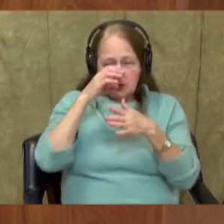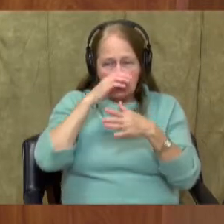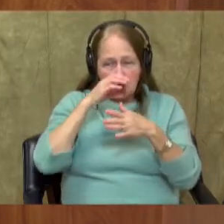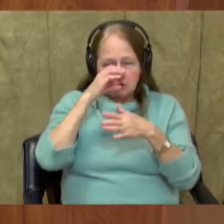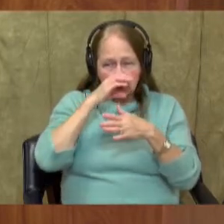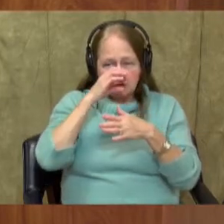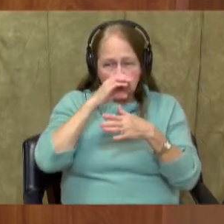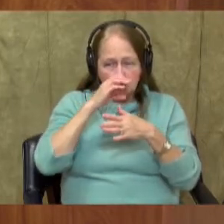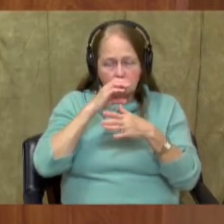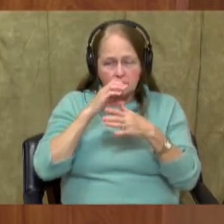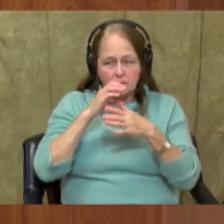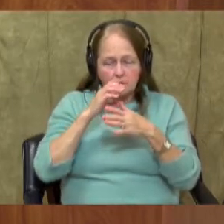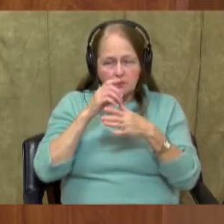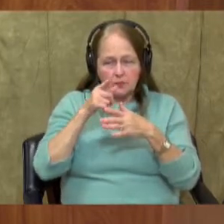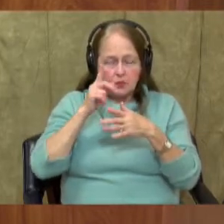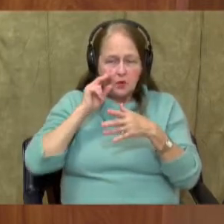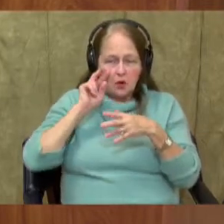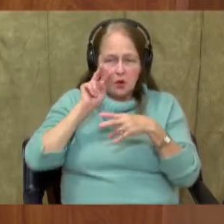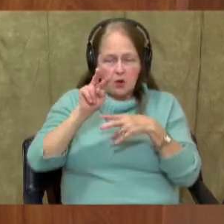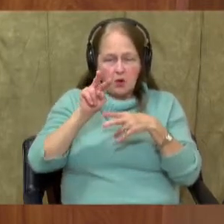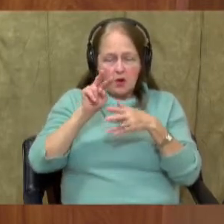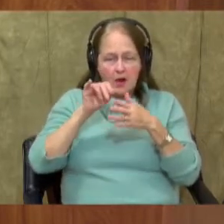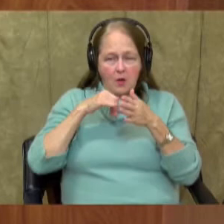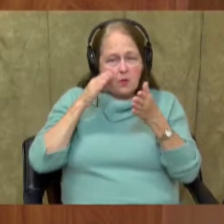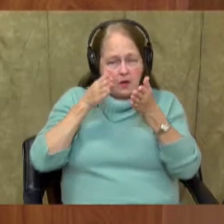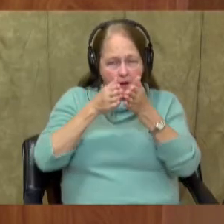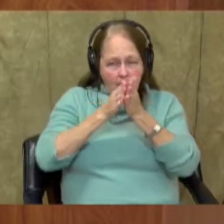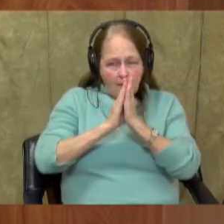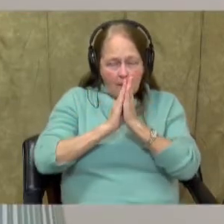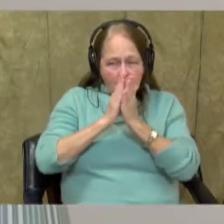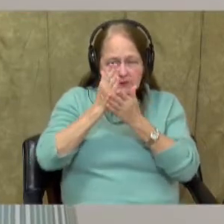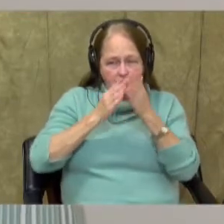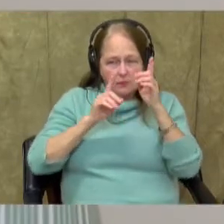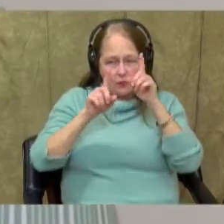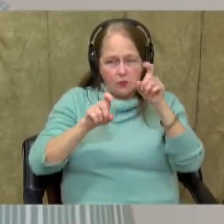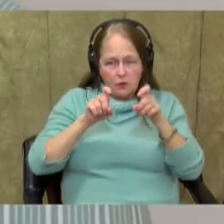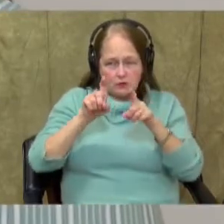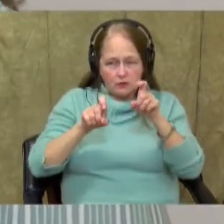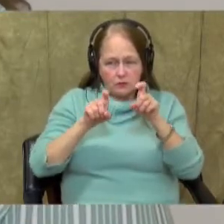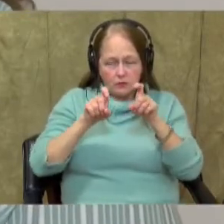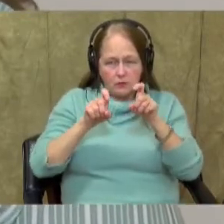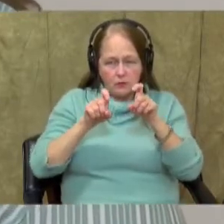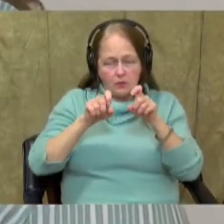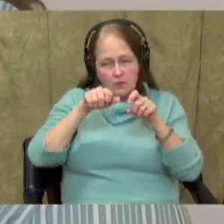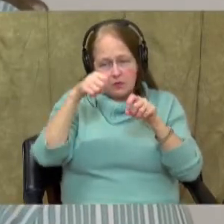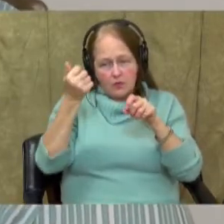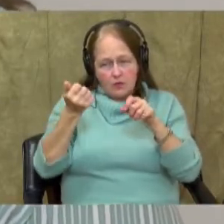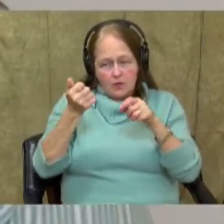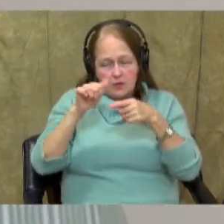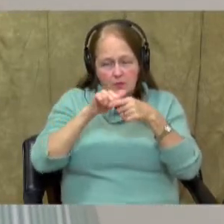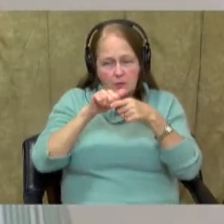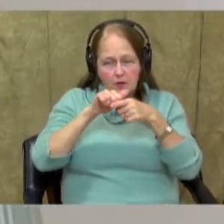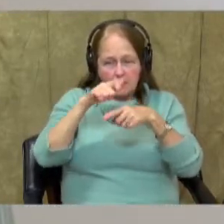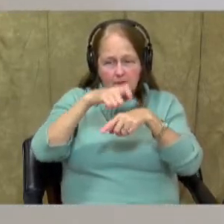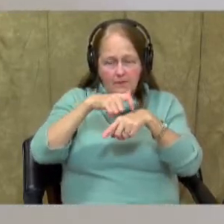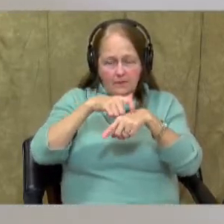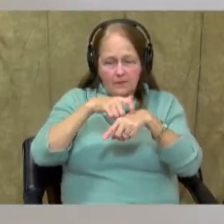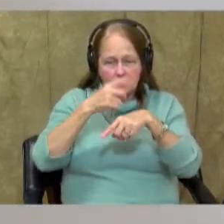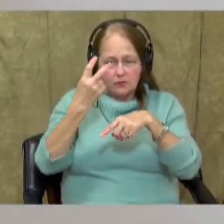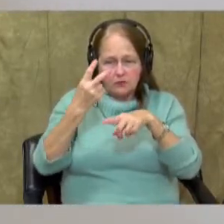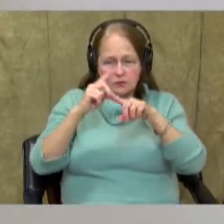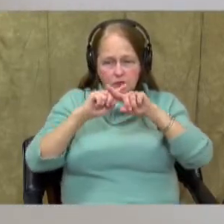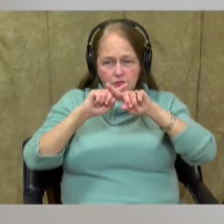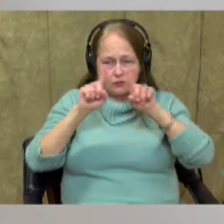strip, and I want you to look at it because I'm going to ask some questions. The other practice time is going to be 2